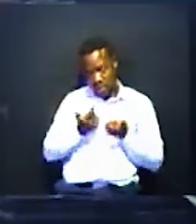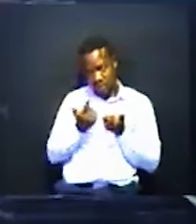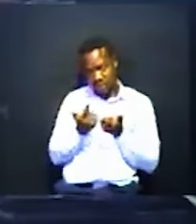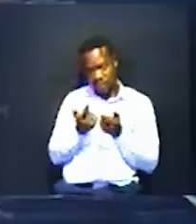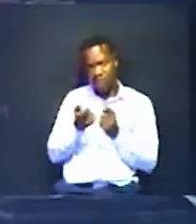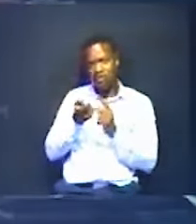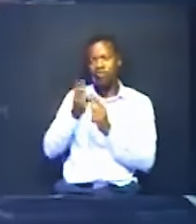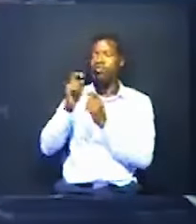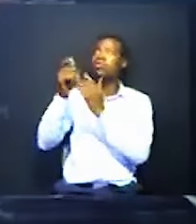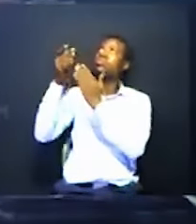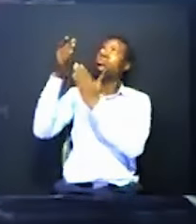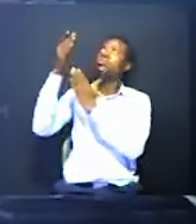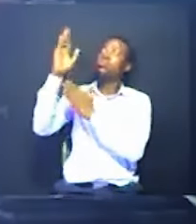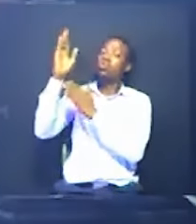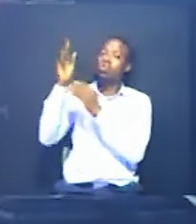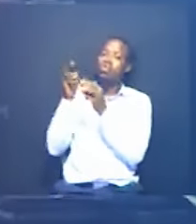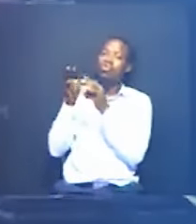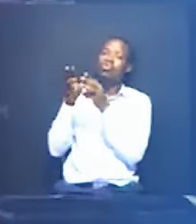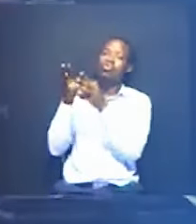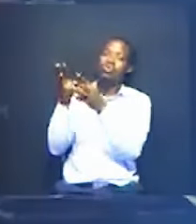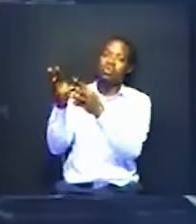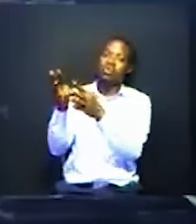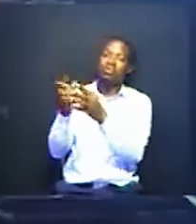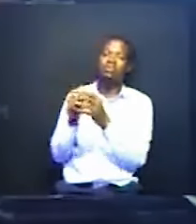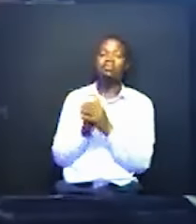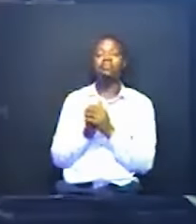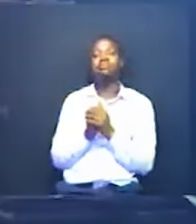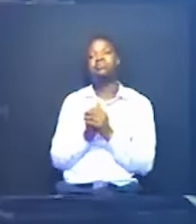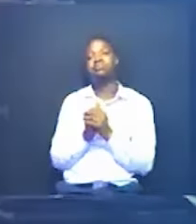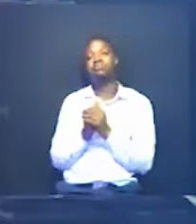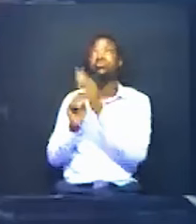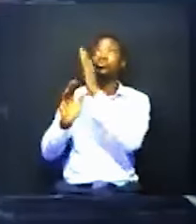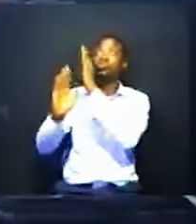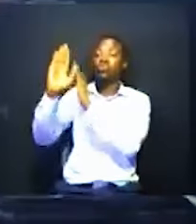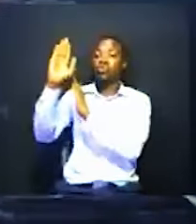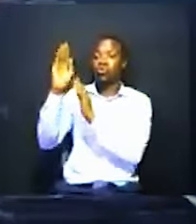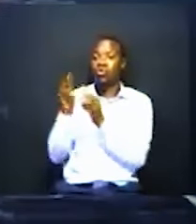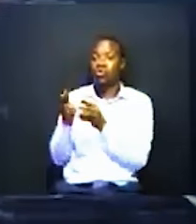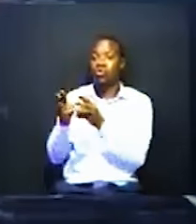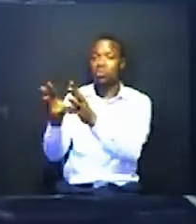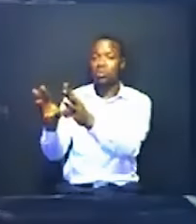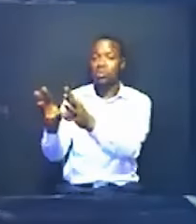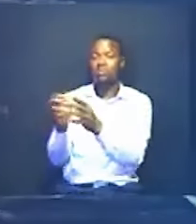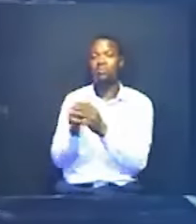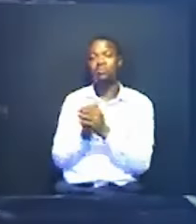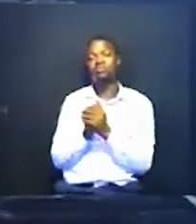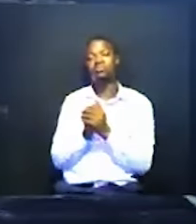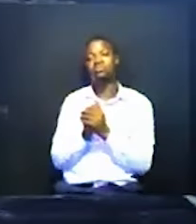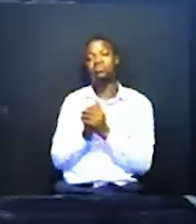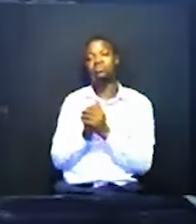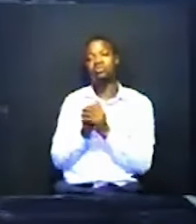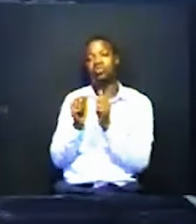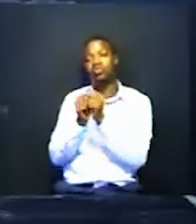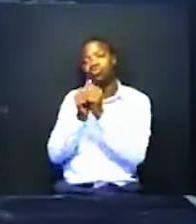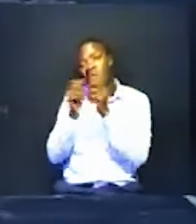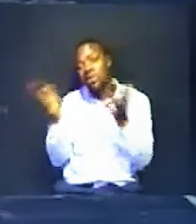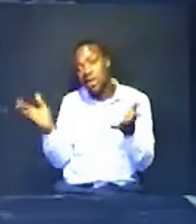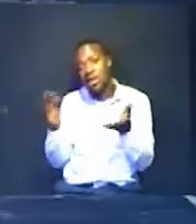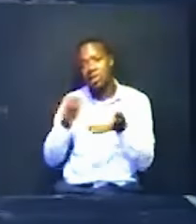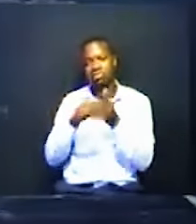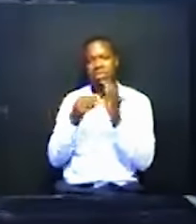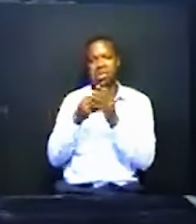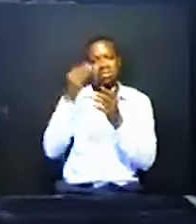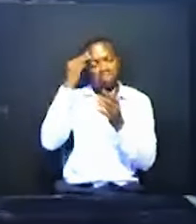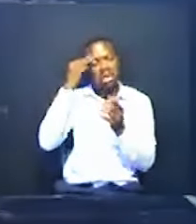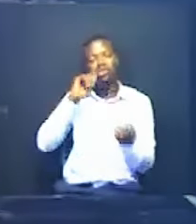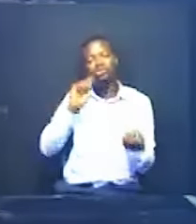kra. From God's perspective. Efi onyame fem. From God's perspective. Efi onyankopon fem. Otherwise, we are always changing our minds.